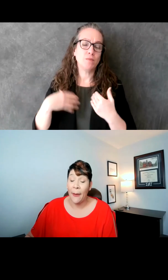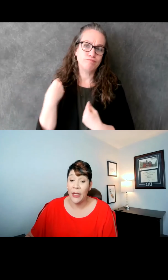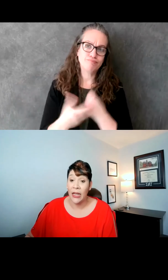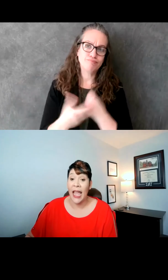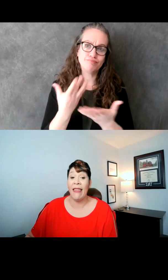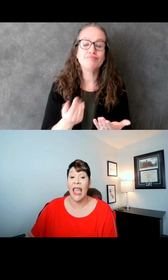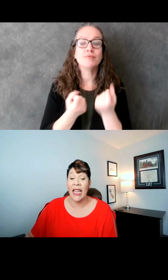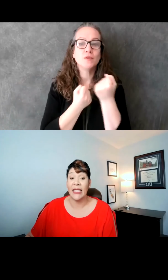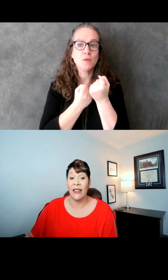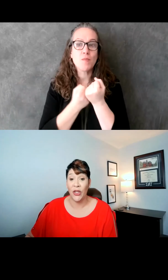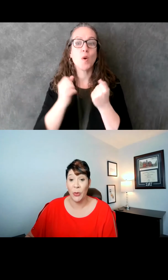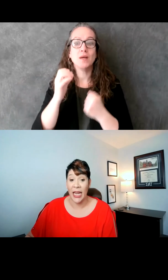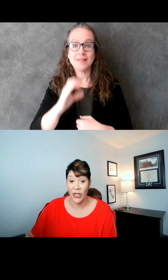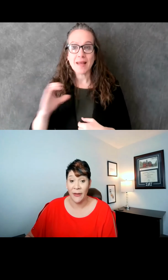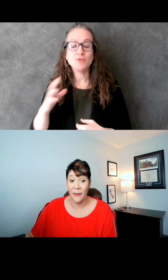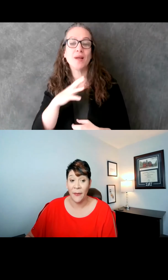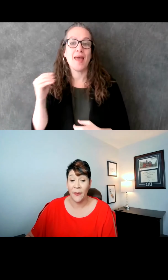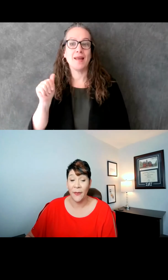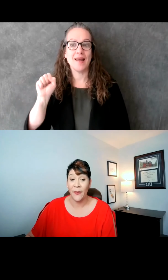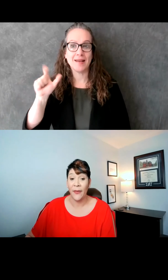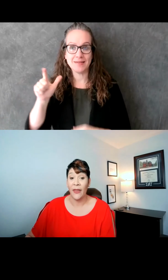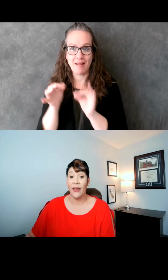closed captioning and the ASL interpretation.